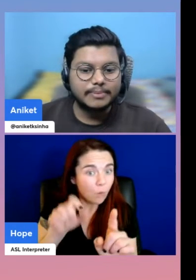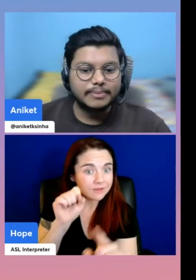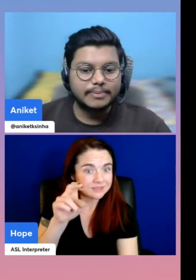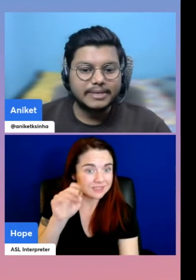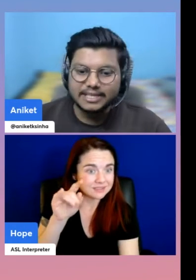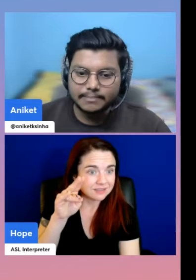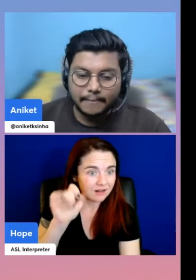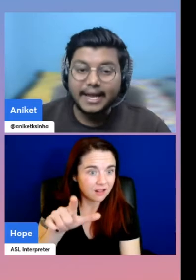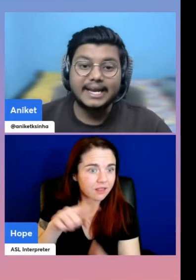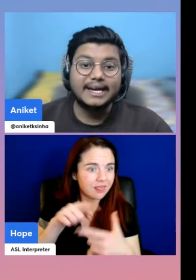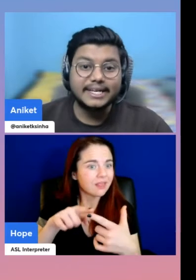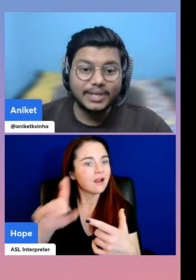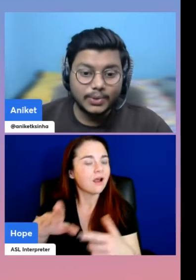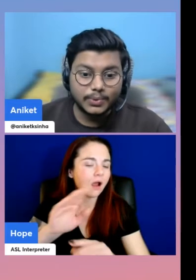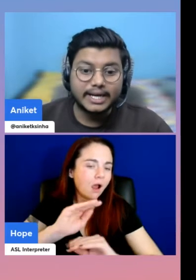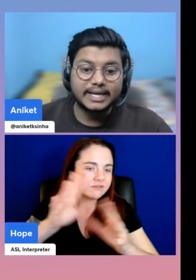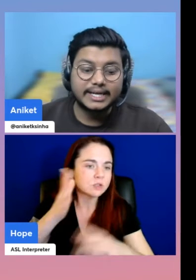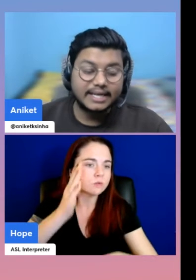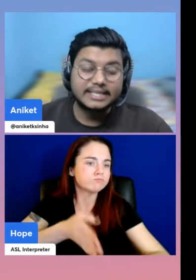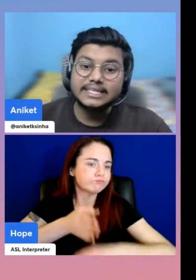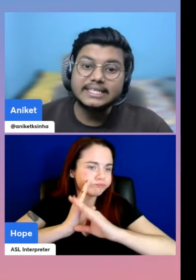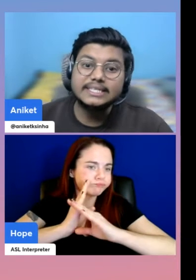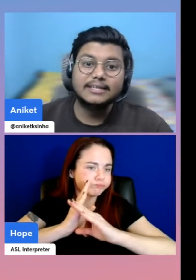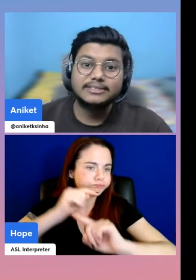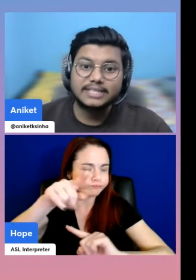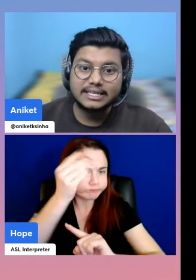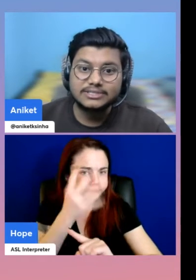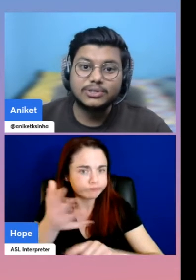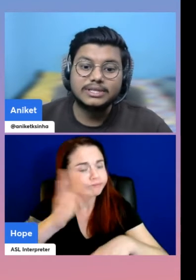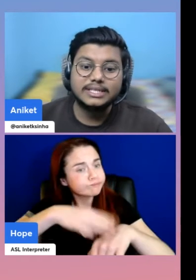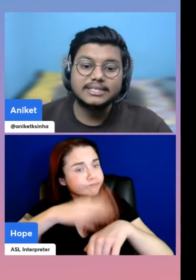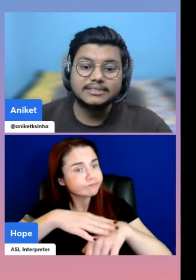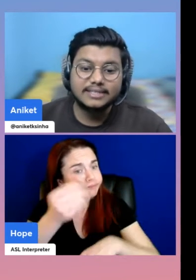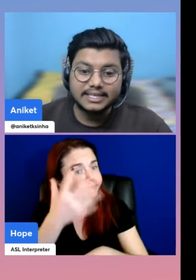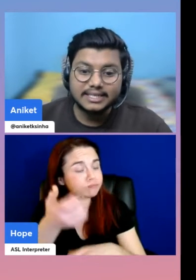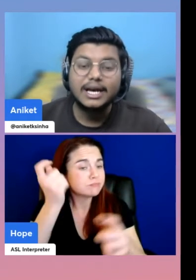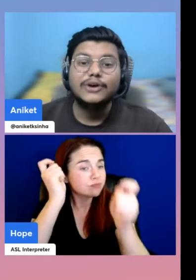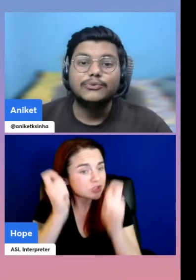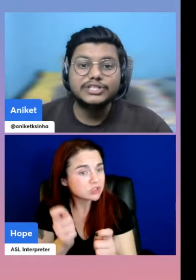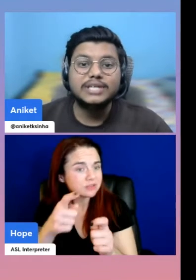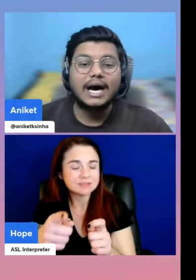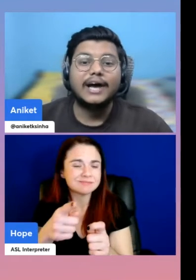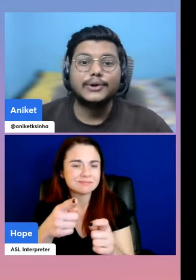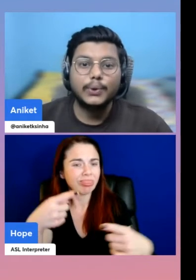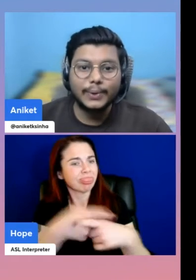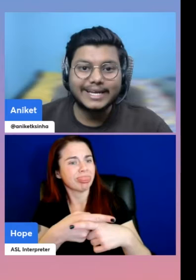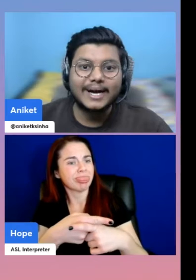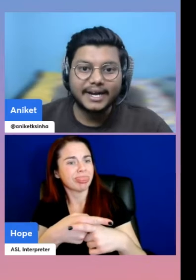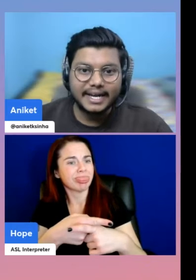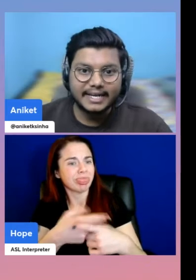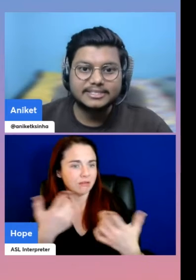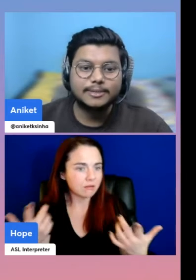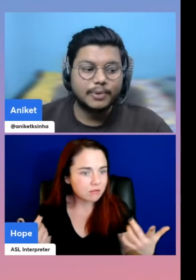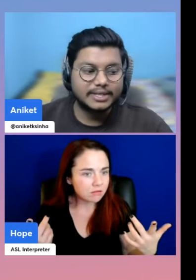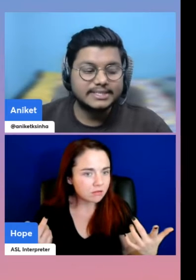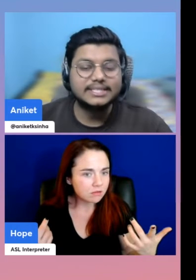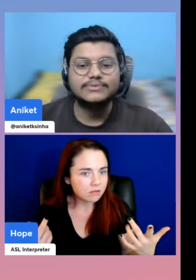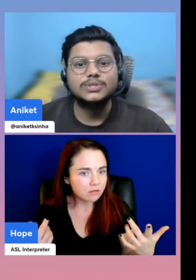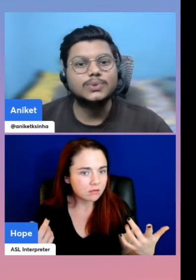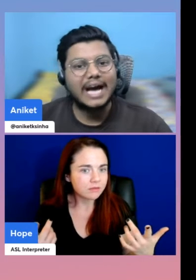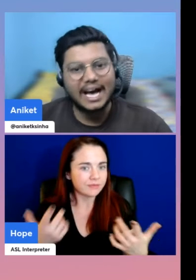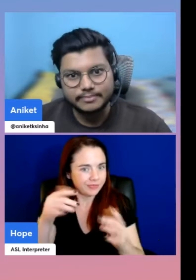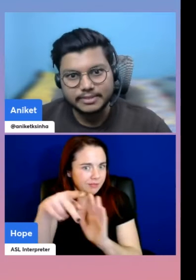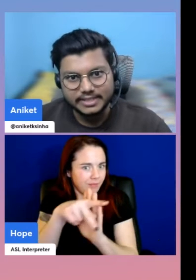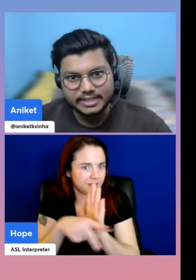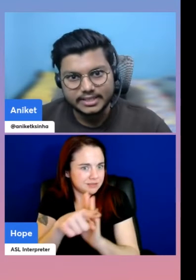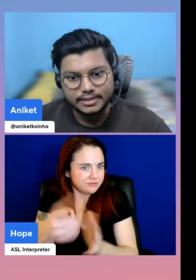be stopping the pipeline and letting you know that yeah, these are the changes or these are the things which are going against the policies which